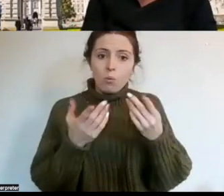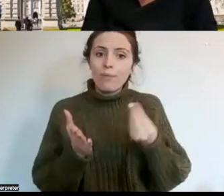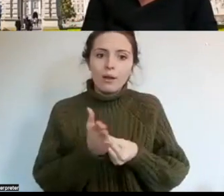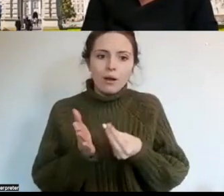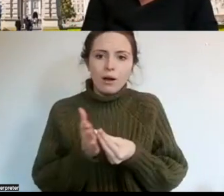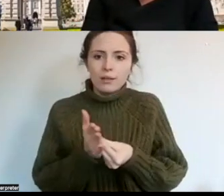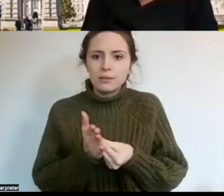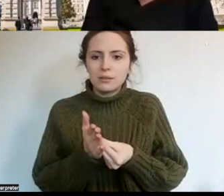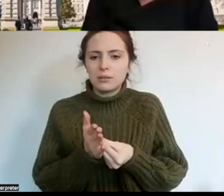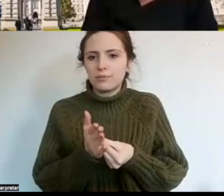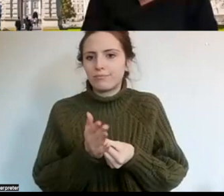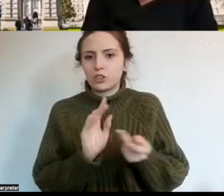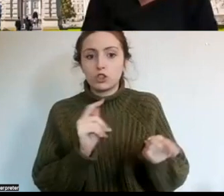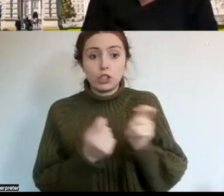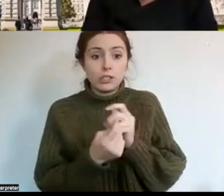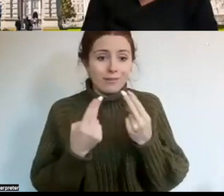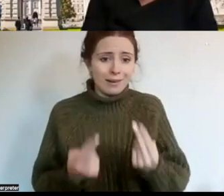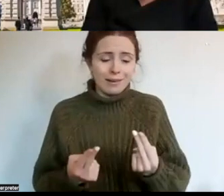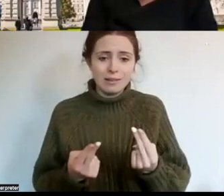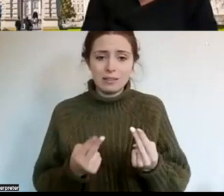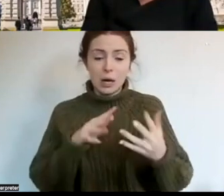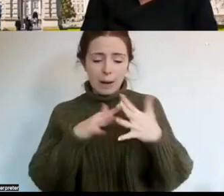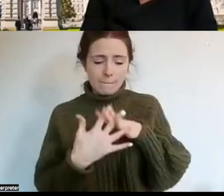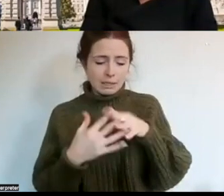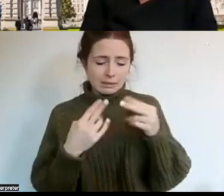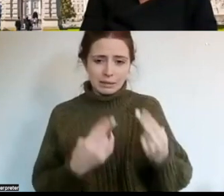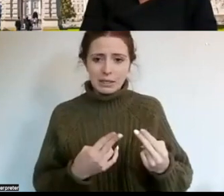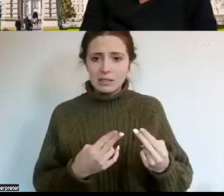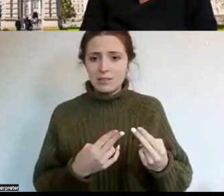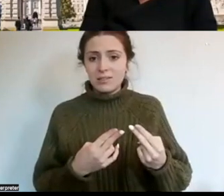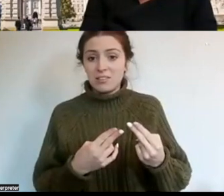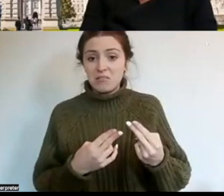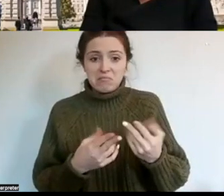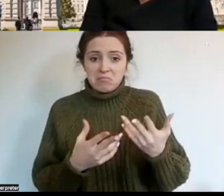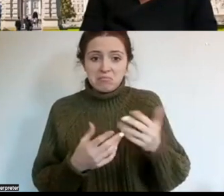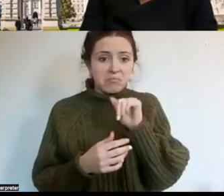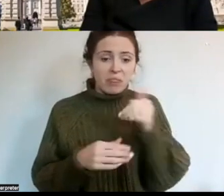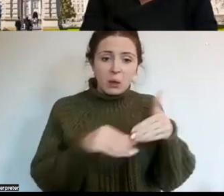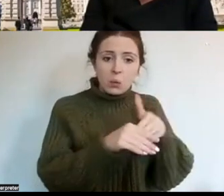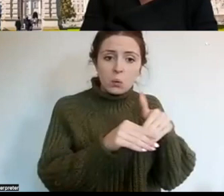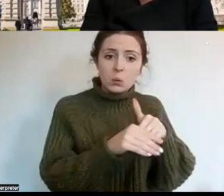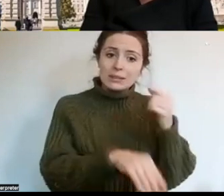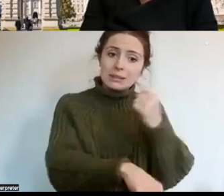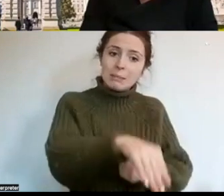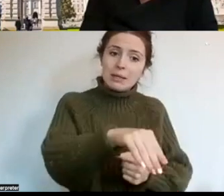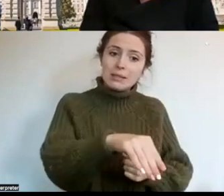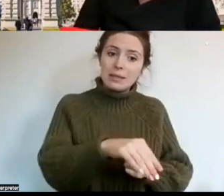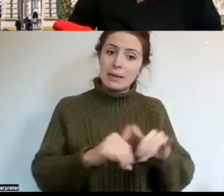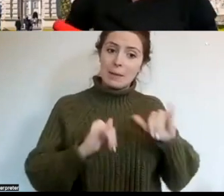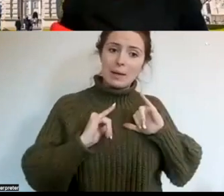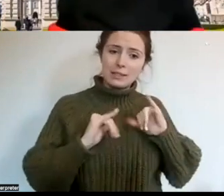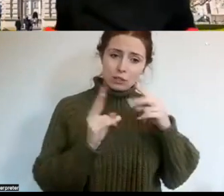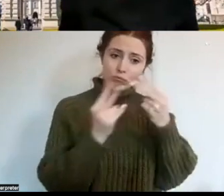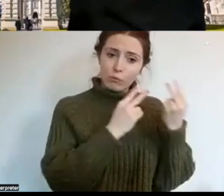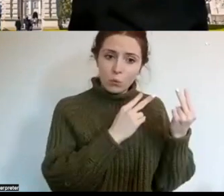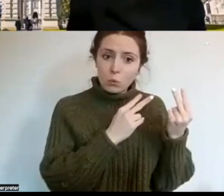of changing need and the complex needs as people age. It wasn't included in the disability capacity review. So it is a piece of work that needs to be